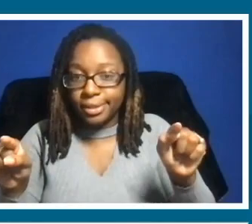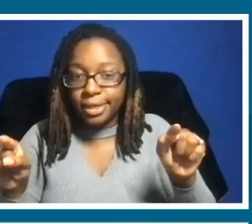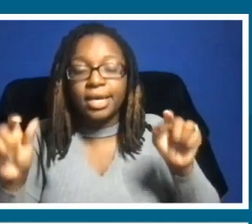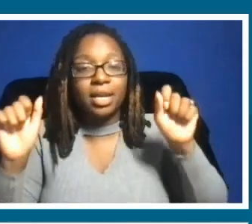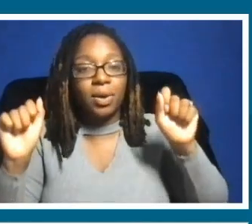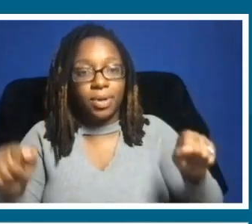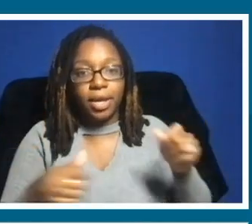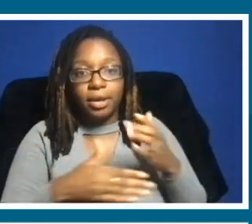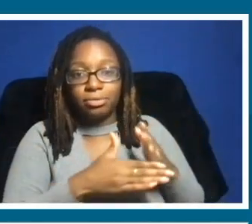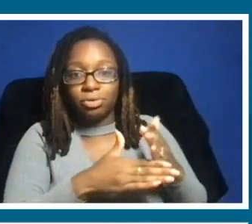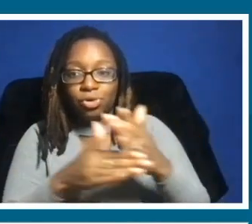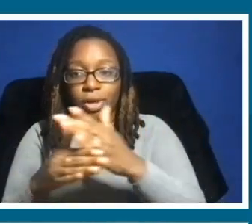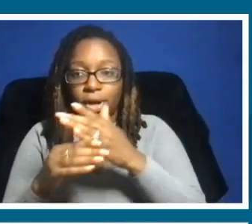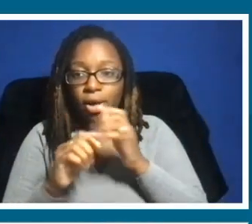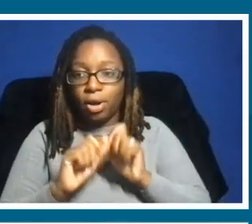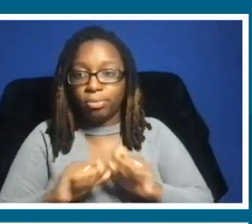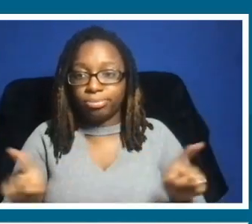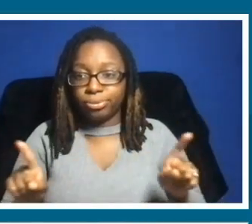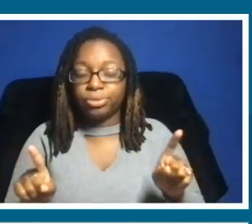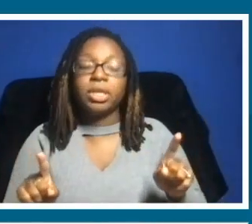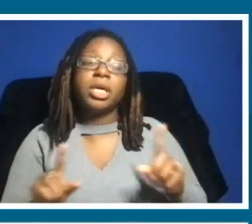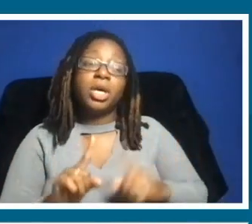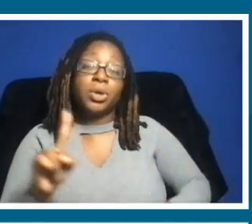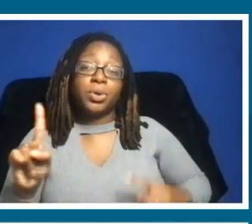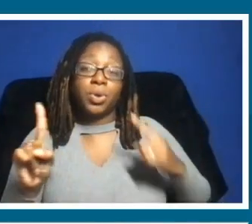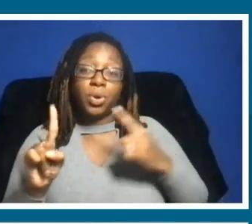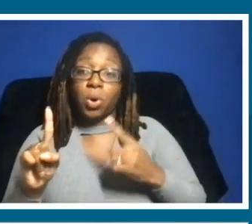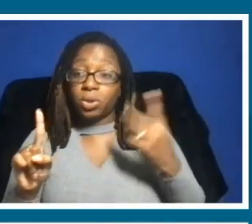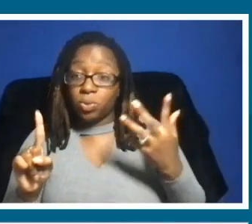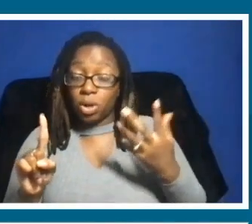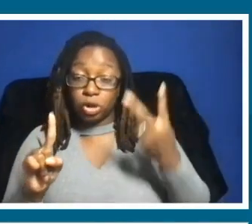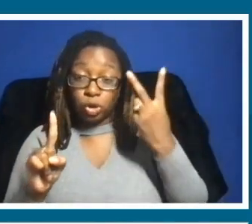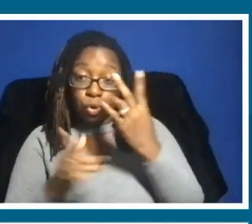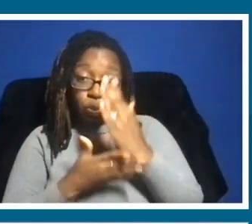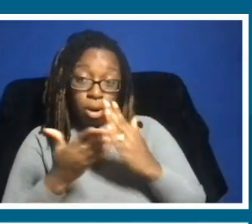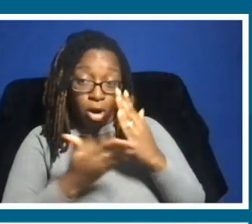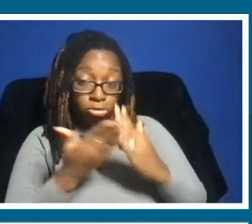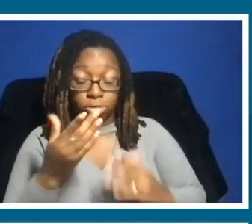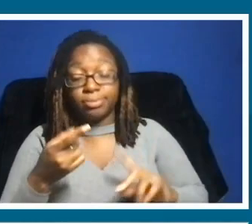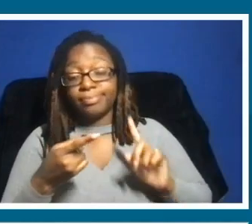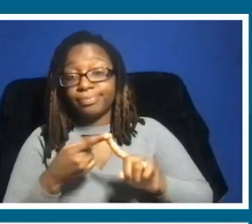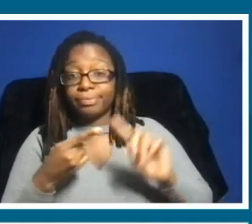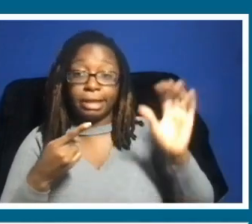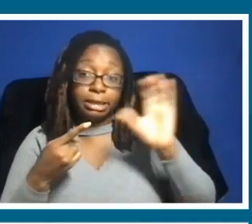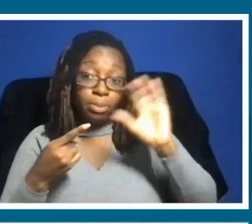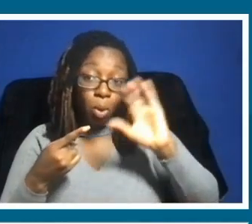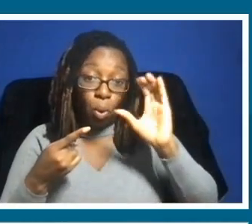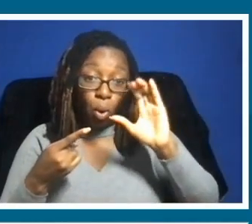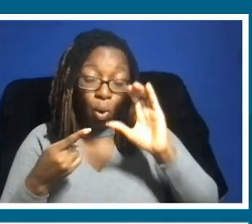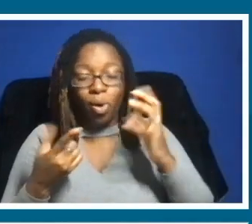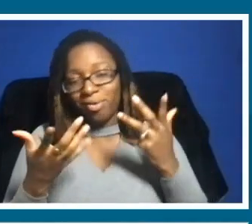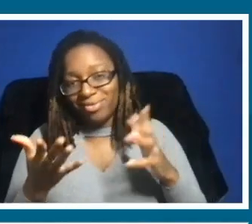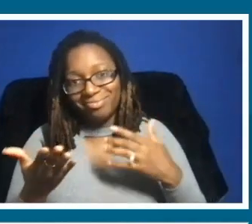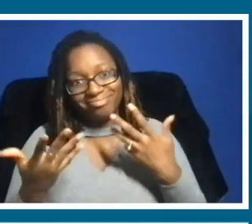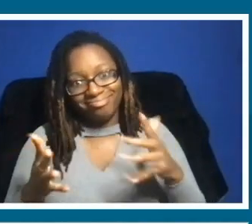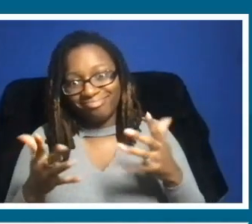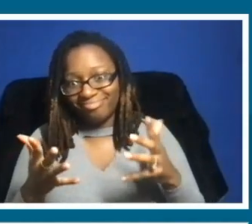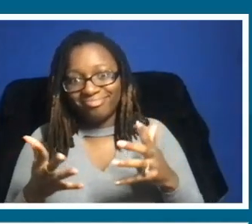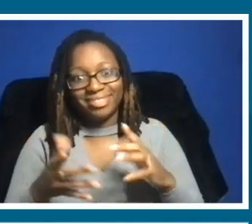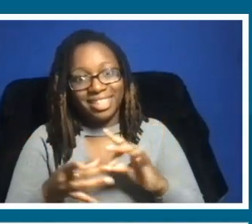the goal of that curriculum is two-part. One, to explore, as I've said a few times now, the diversity within Appalachian culture,